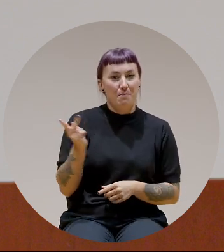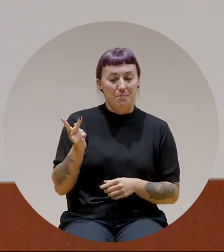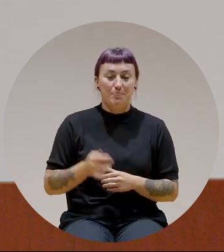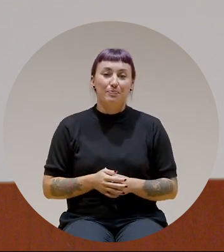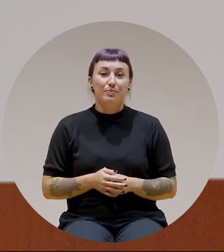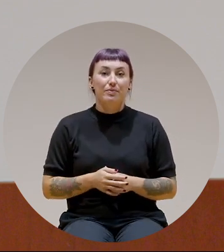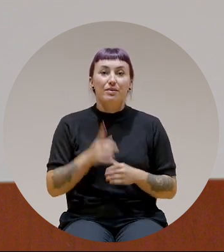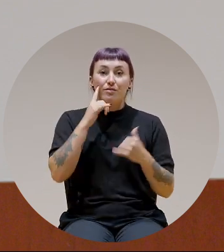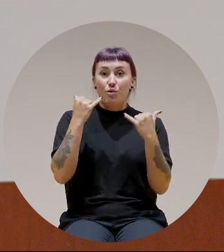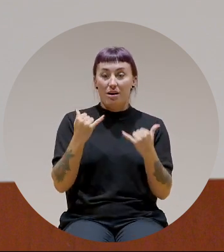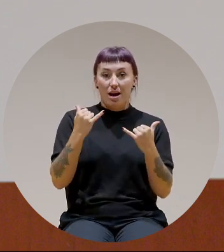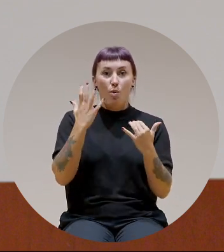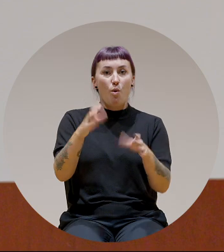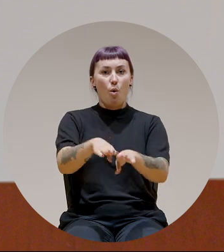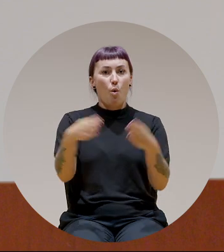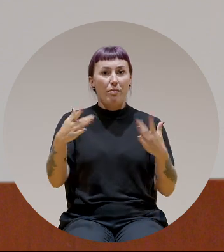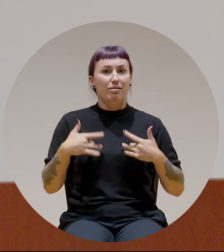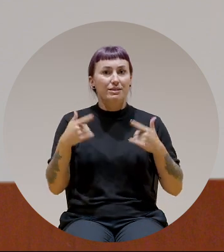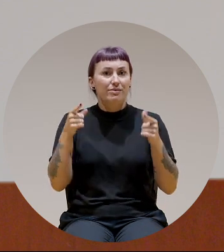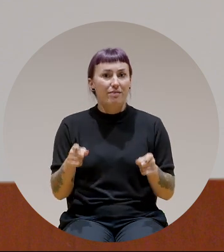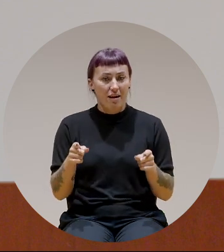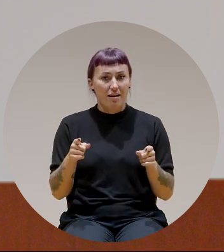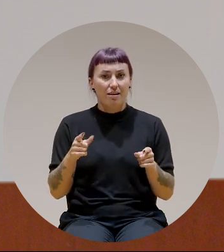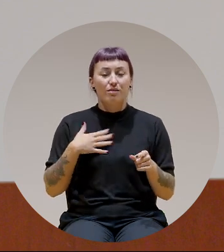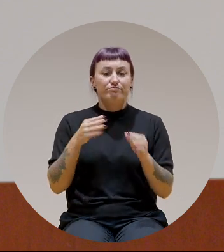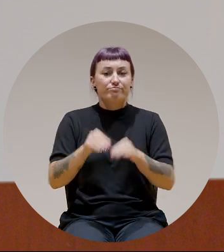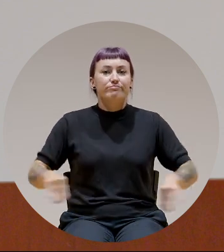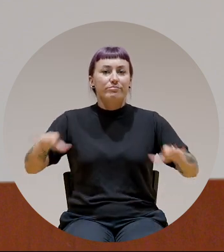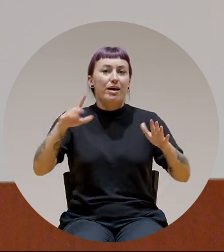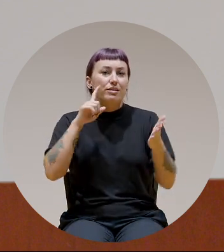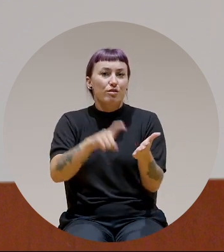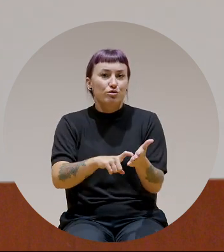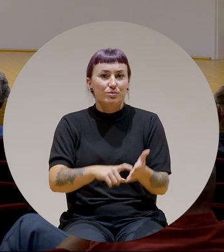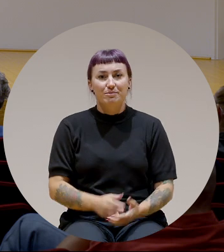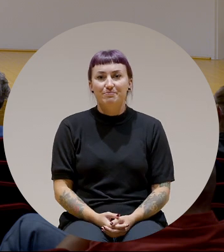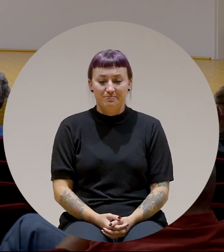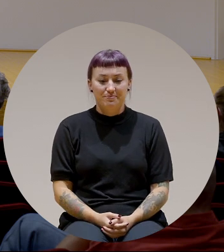them. For now, I'd like to open this event with our land acknowledgement.